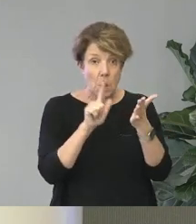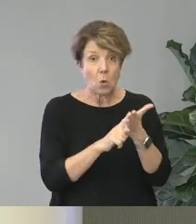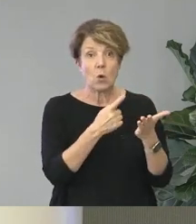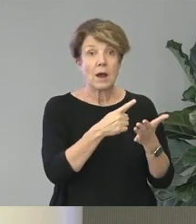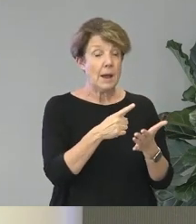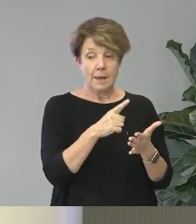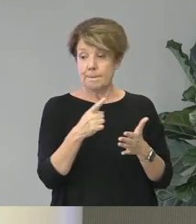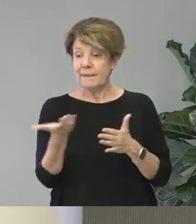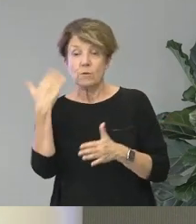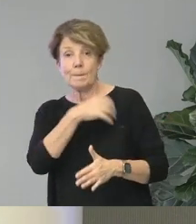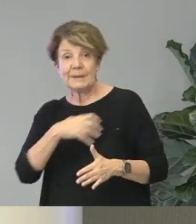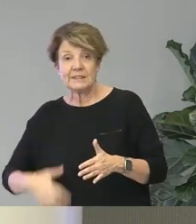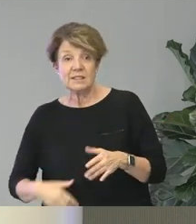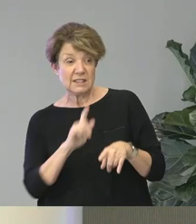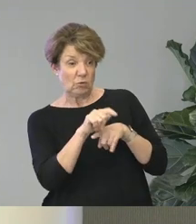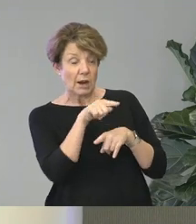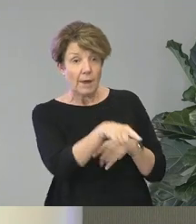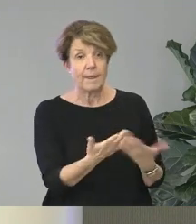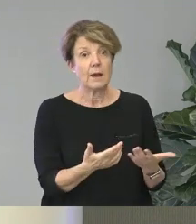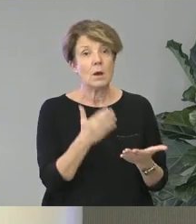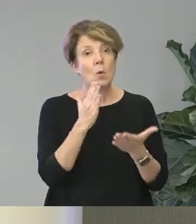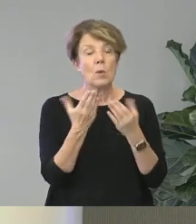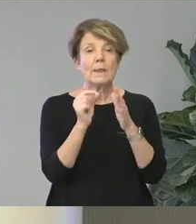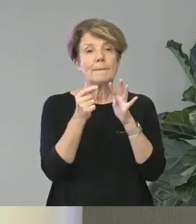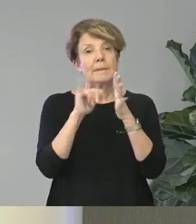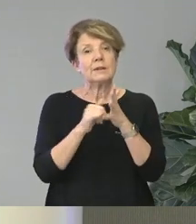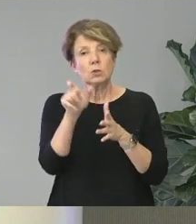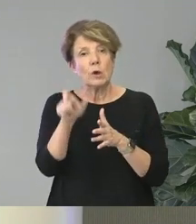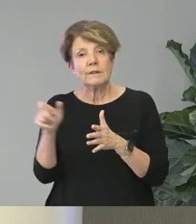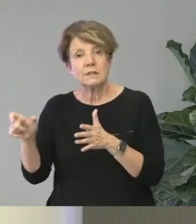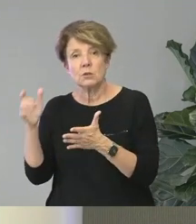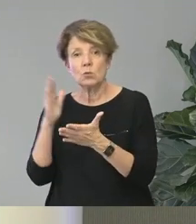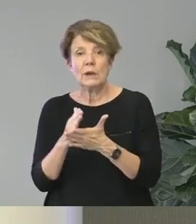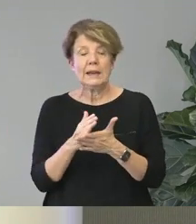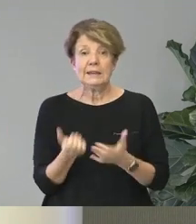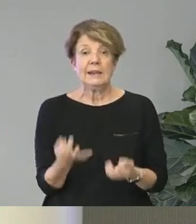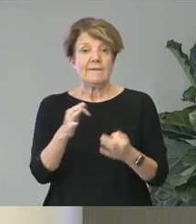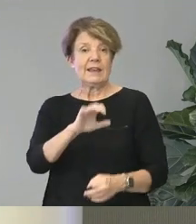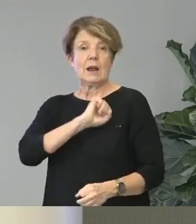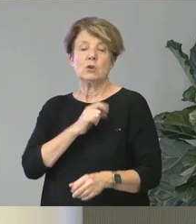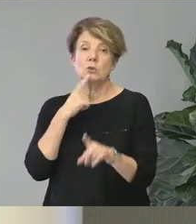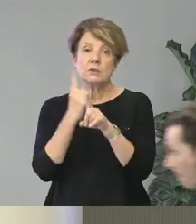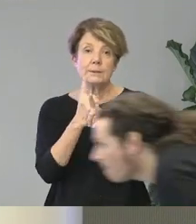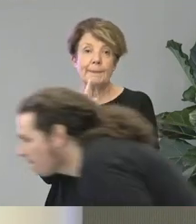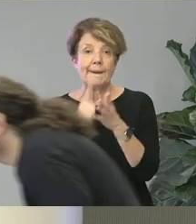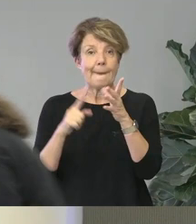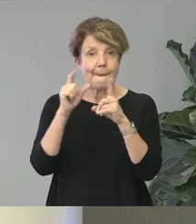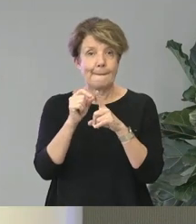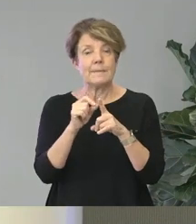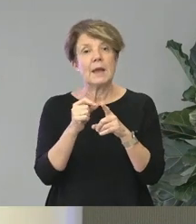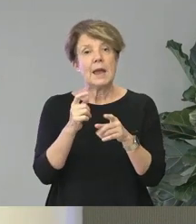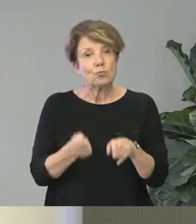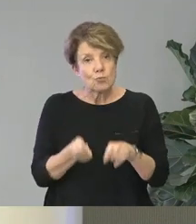scheme, with public servants lacking courage to speak up about their concerns. The need